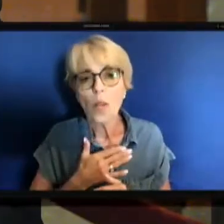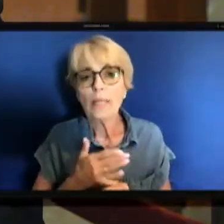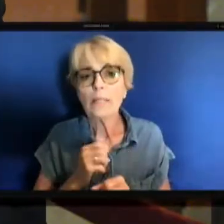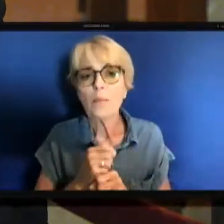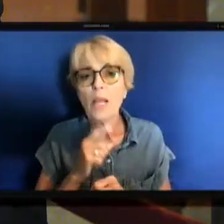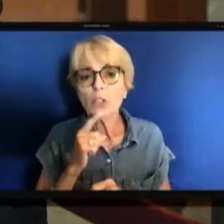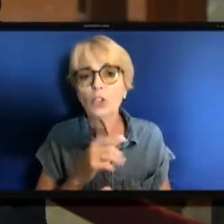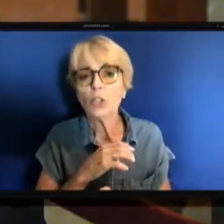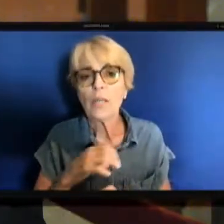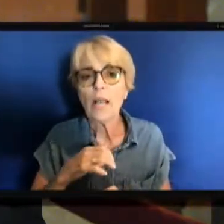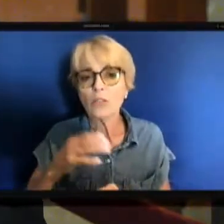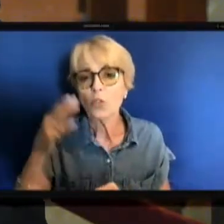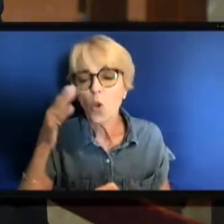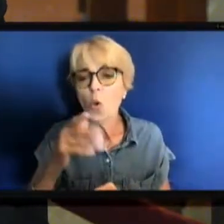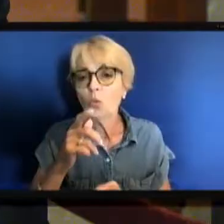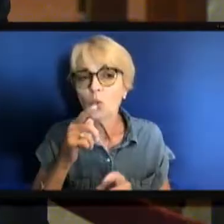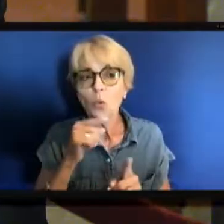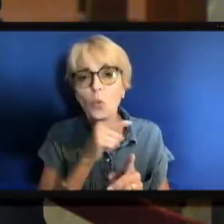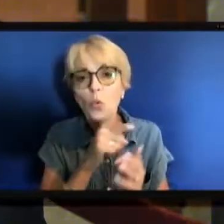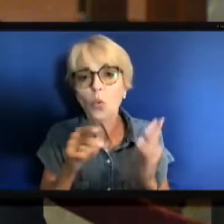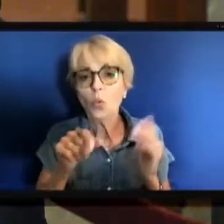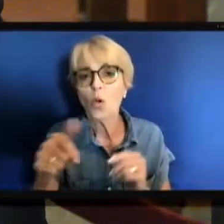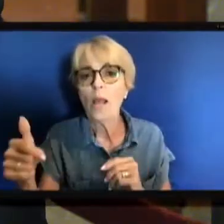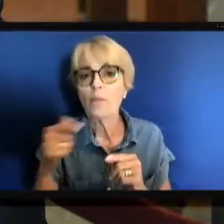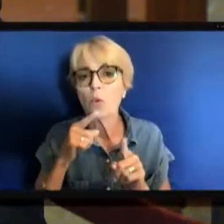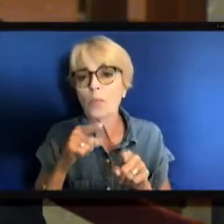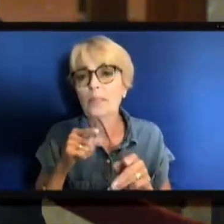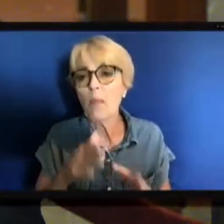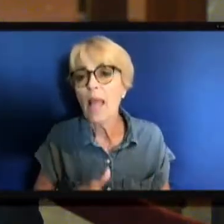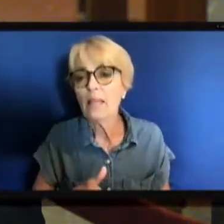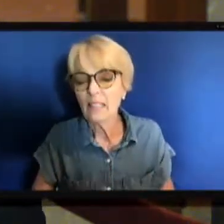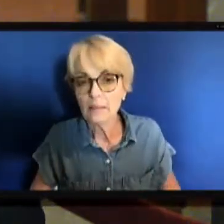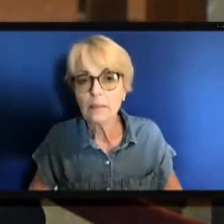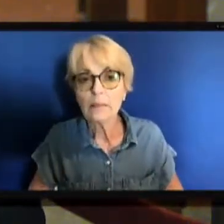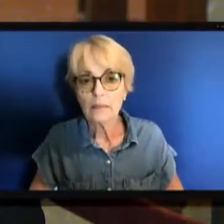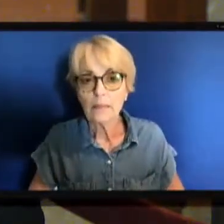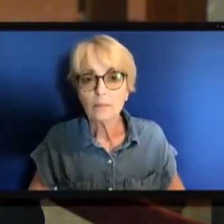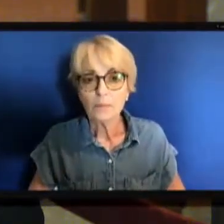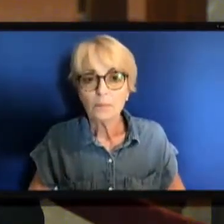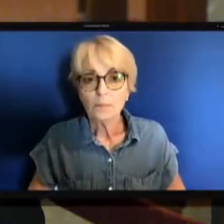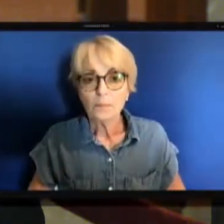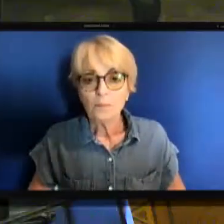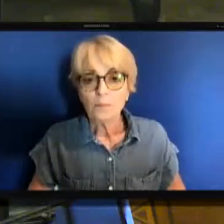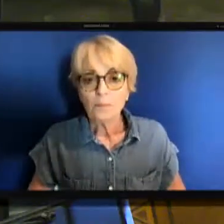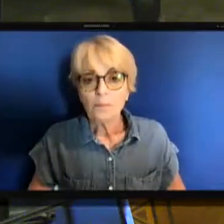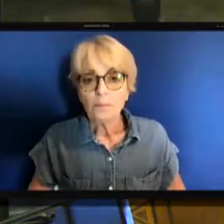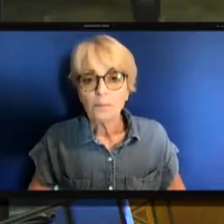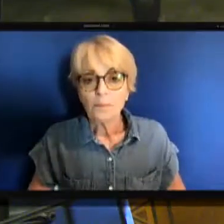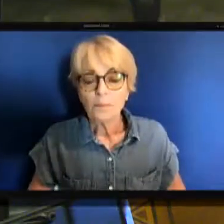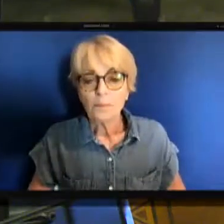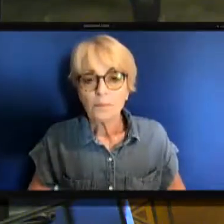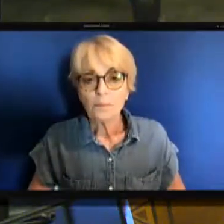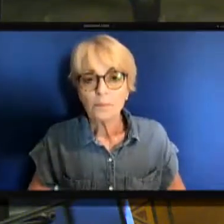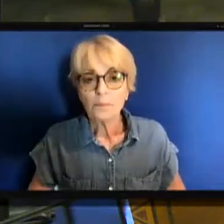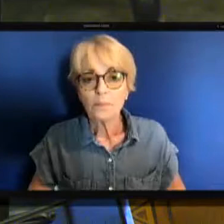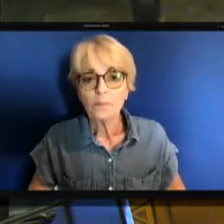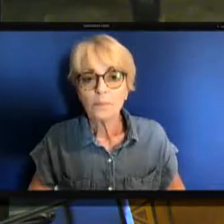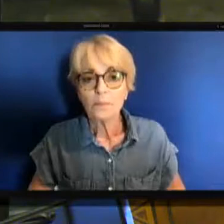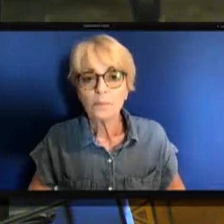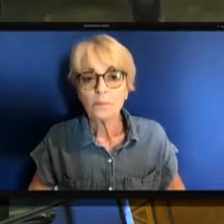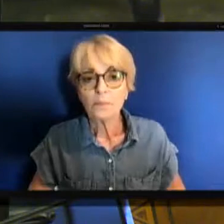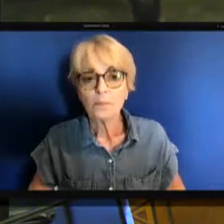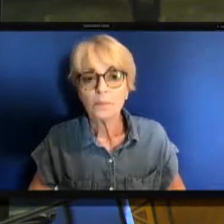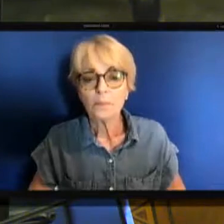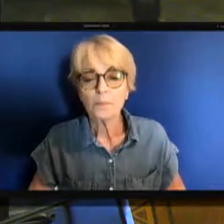respondents were and as much information as we can share while maintaining the necessary confidentiality. Okay. That's something I would like